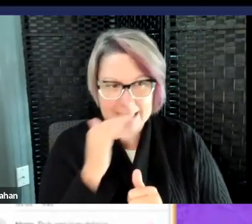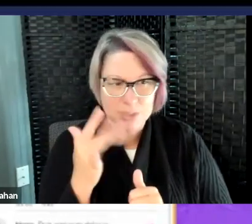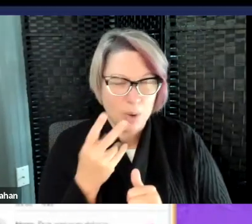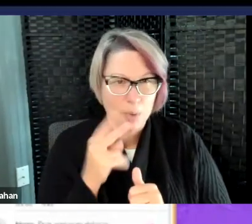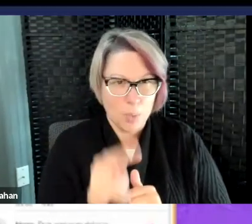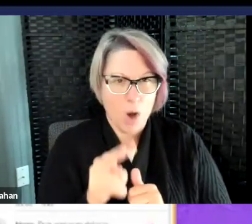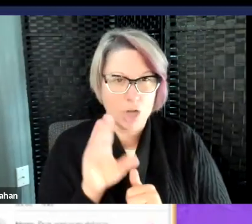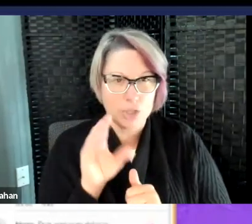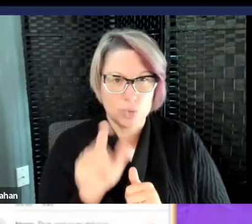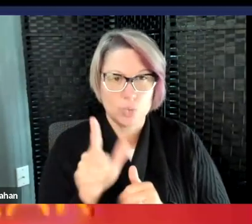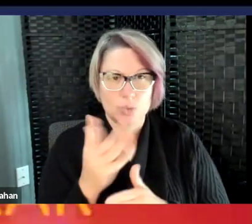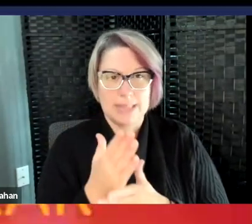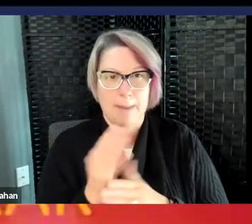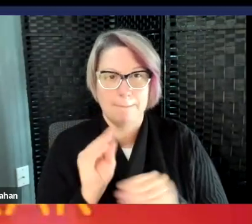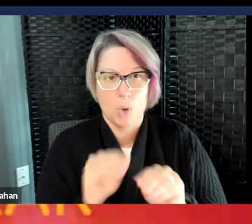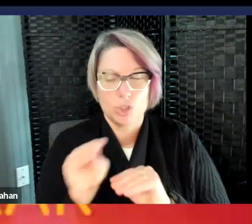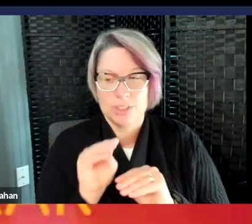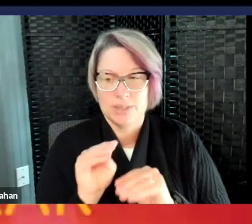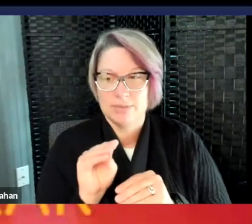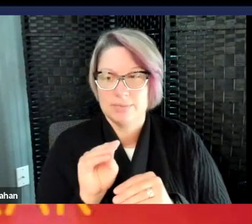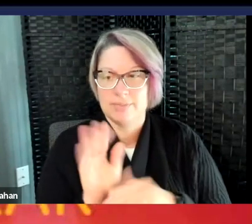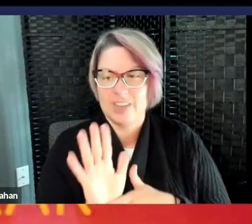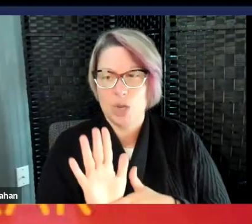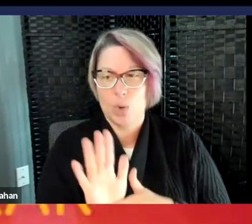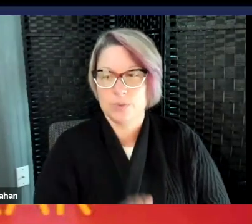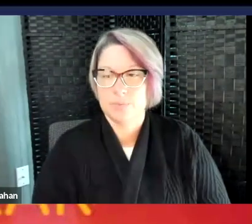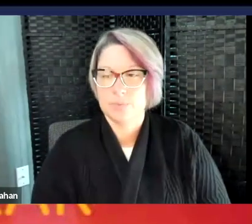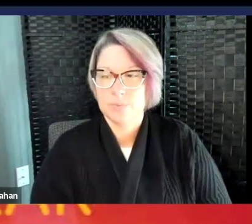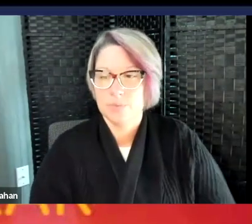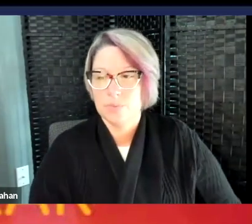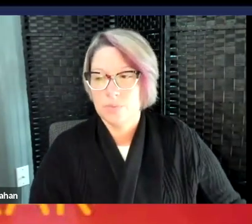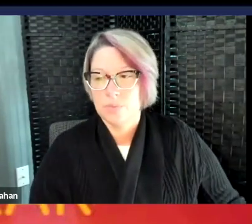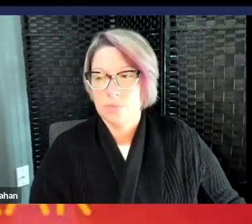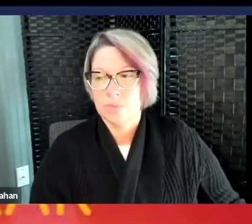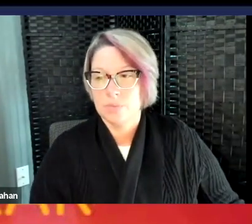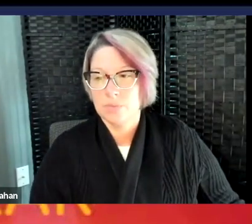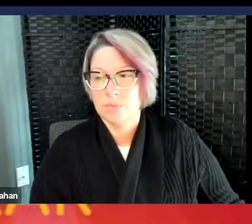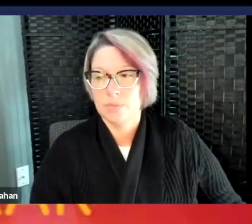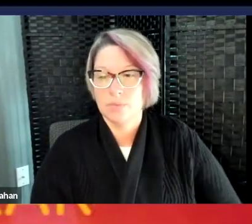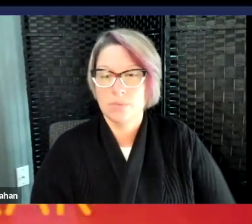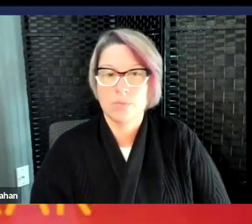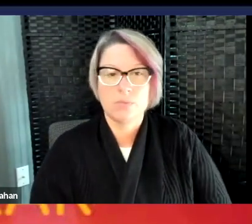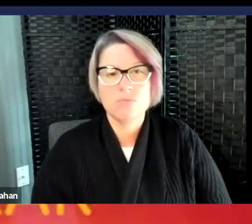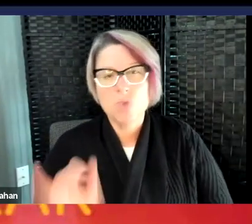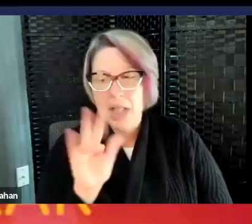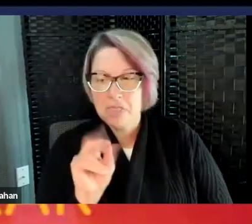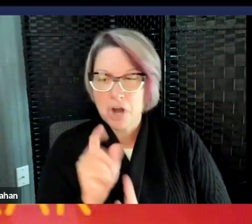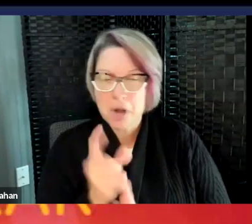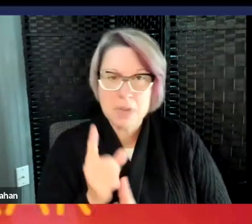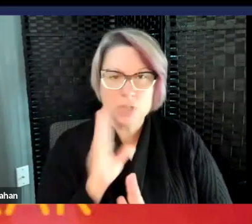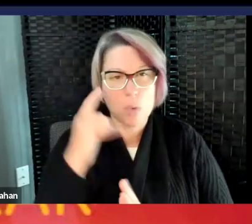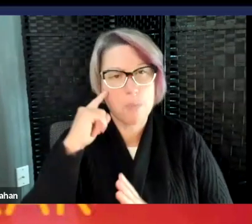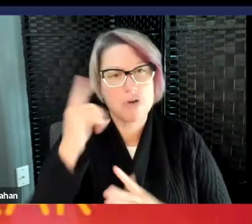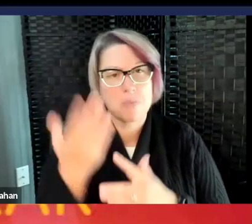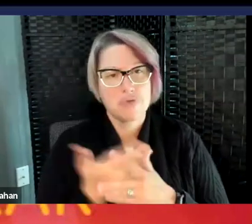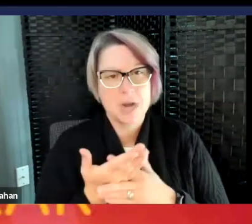motion videos. That's awesome. Okay. So guys, we're like 30 minutes in. So we're gonna take a little brain break. Okay.